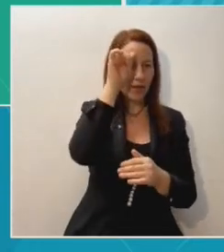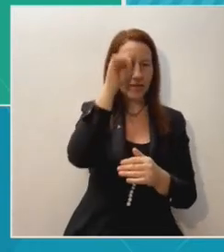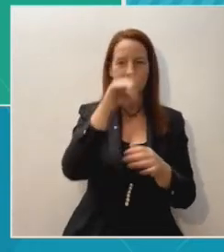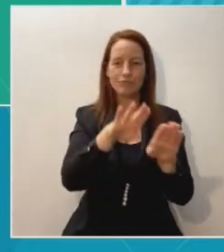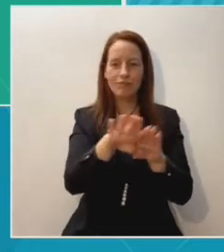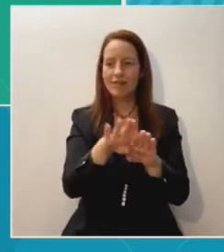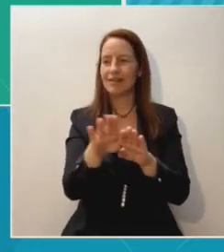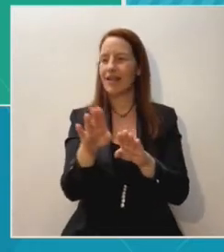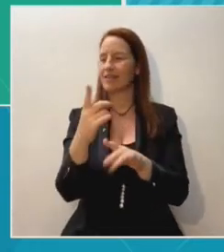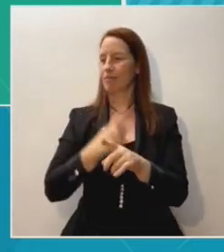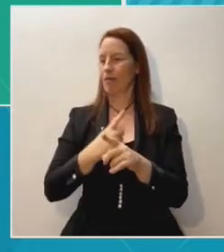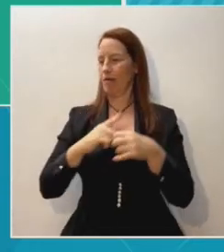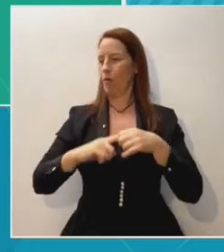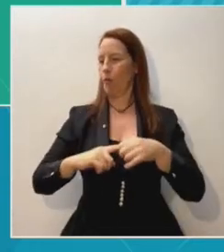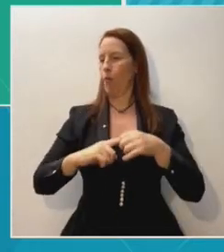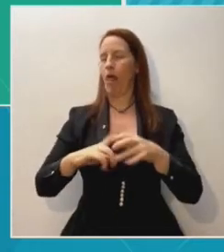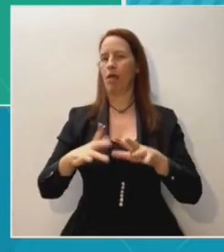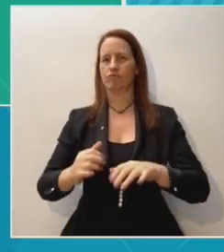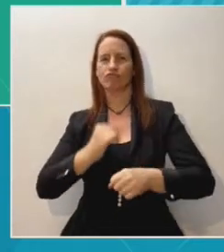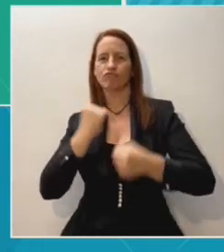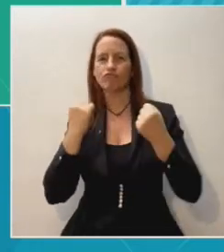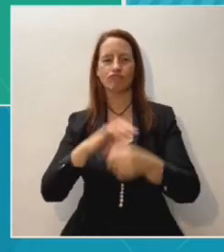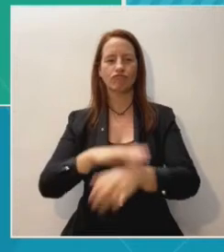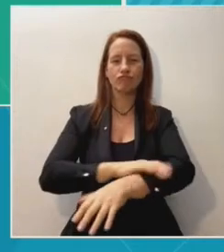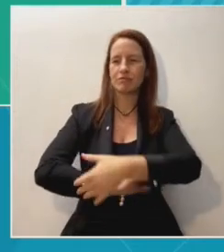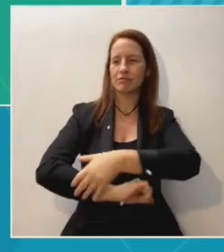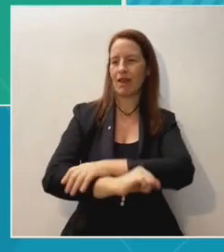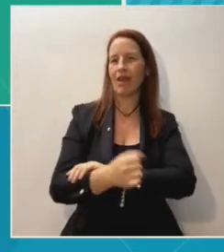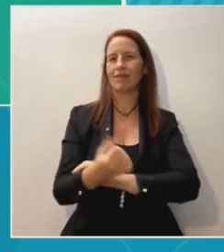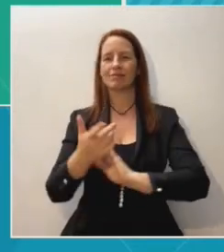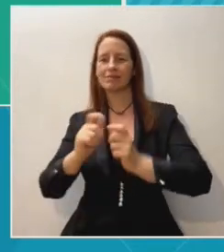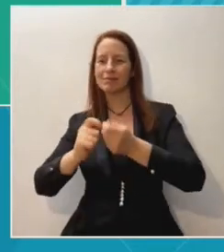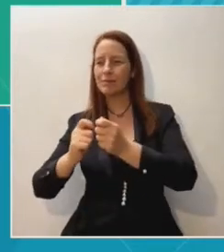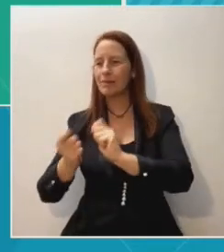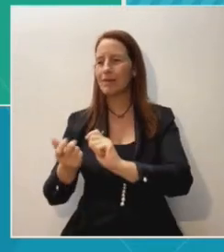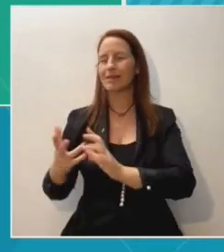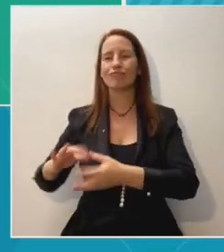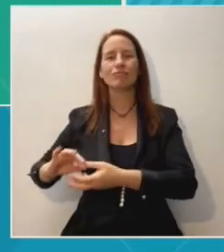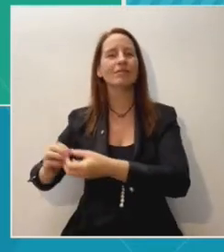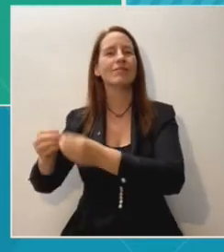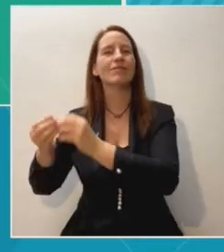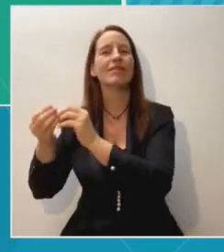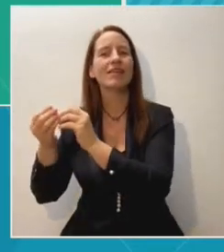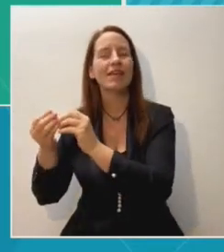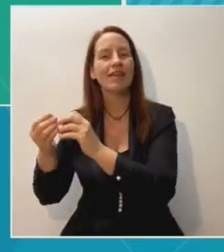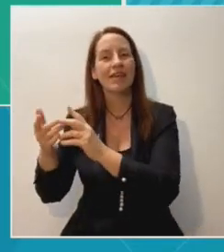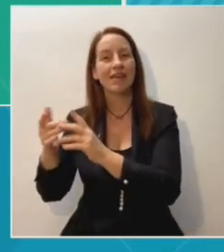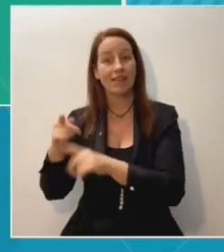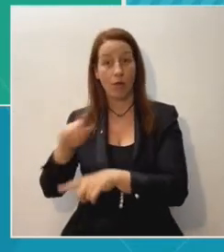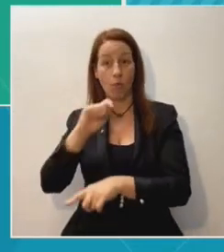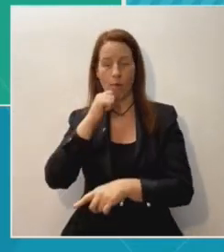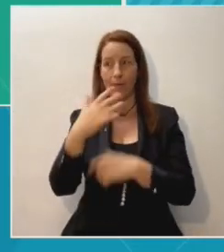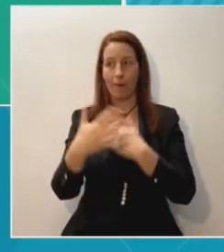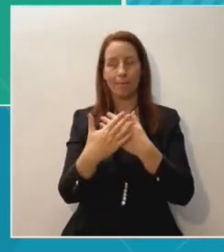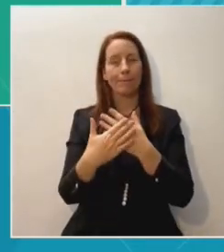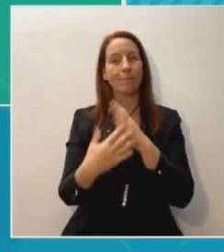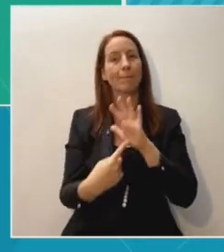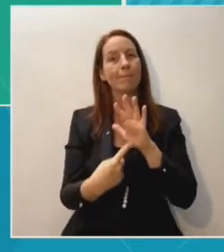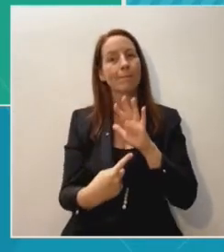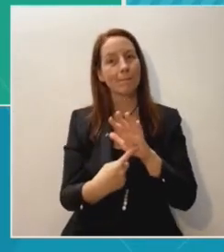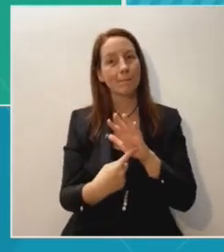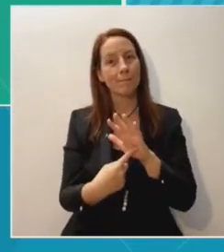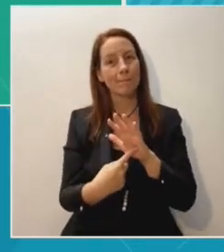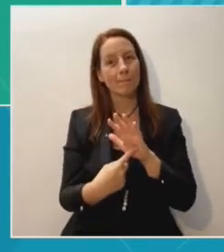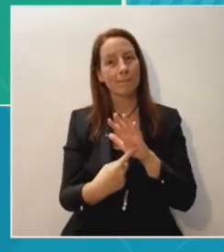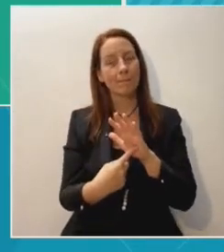such as resilience, adaptability, and creativity, will only become even more important.